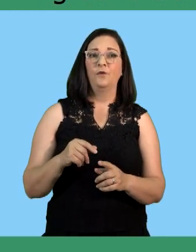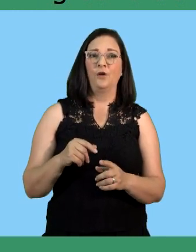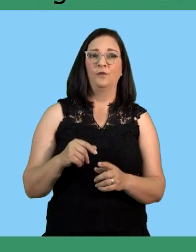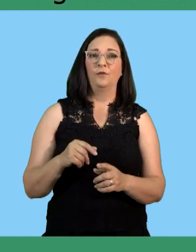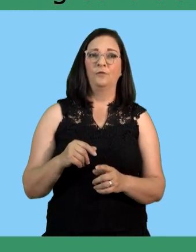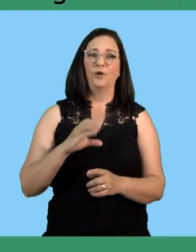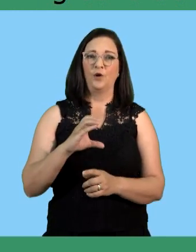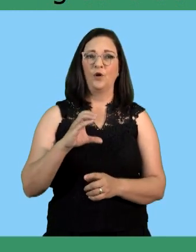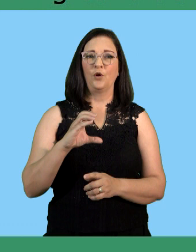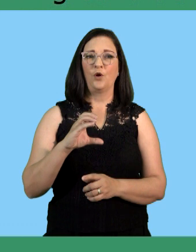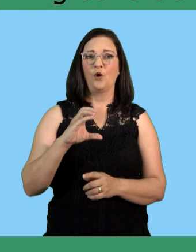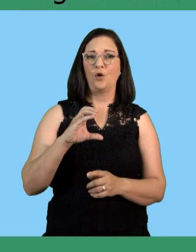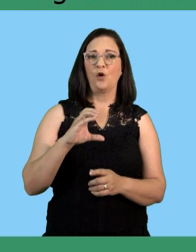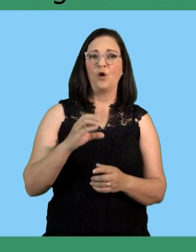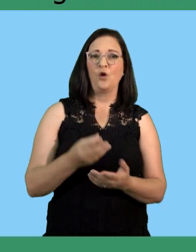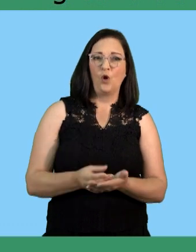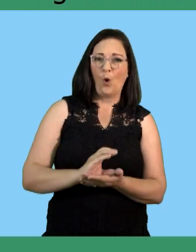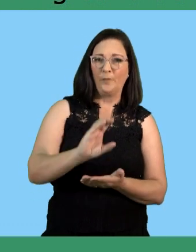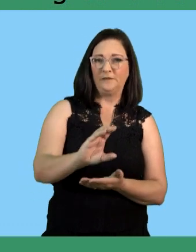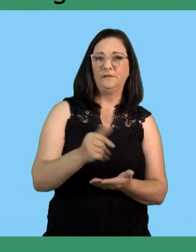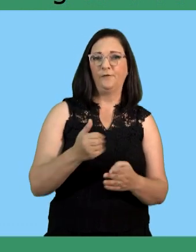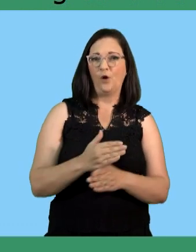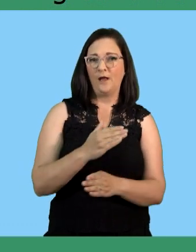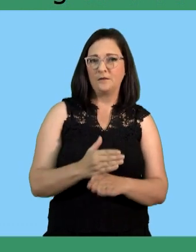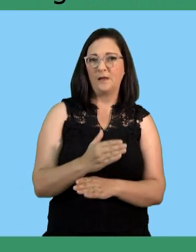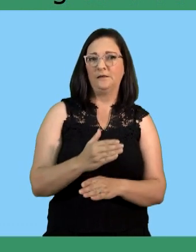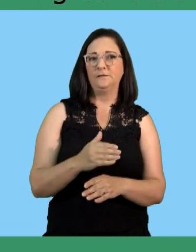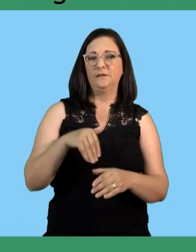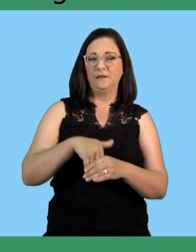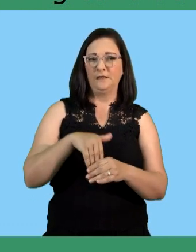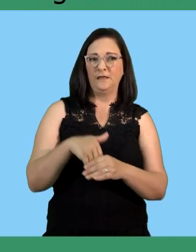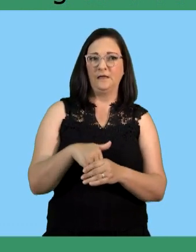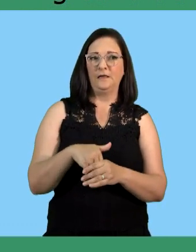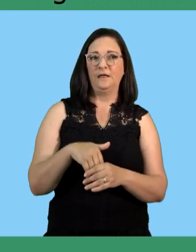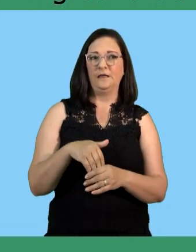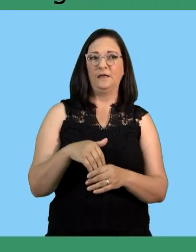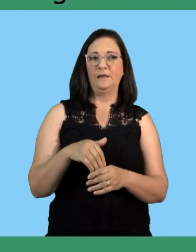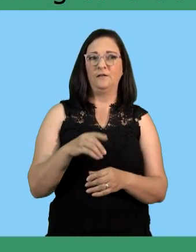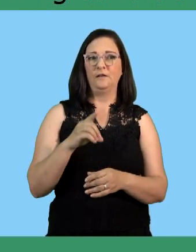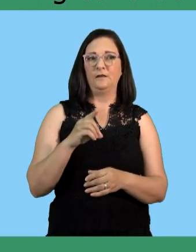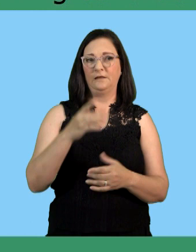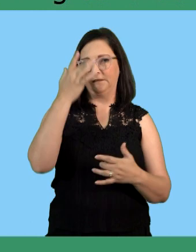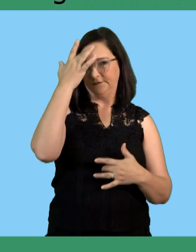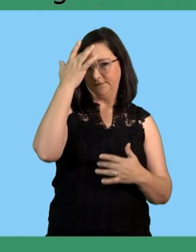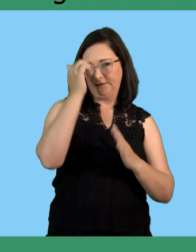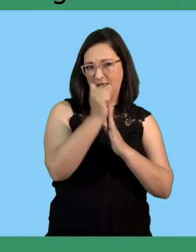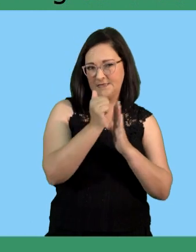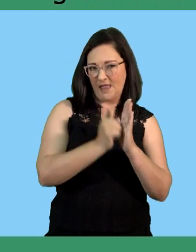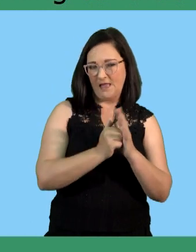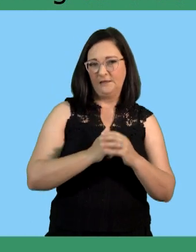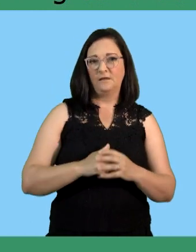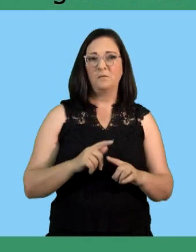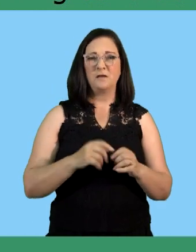Compensation for Occupational Injuries and Diseases Act, by ensuring that machinery is in good working condition and